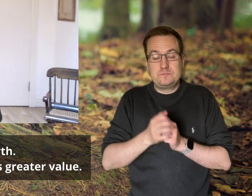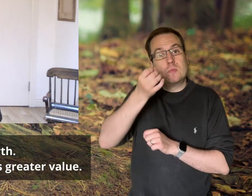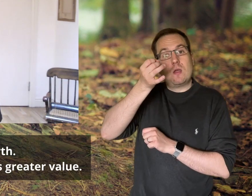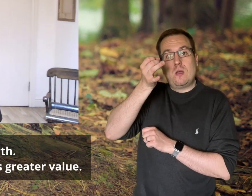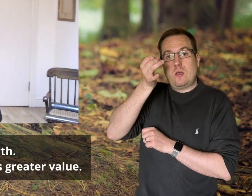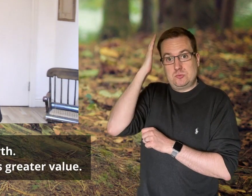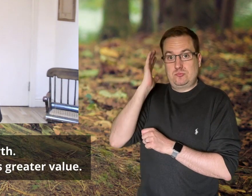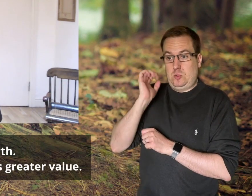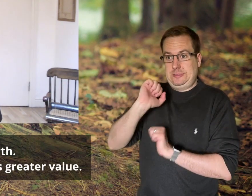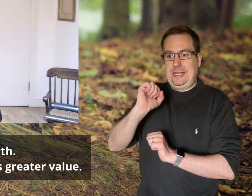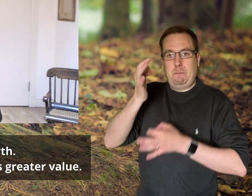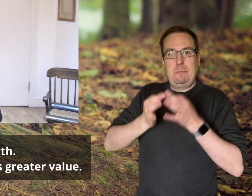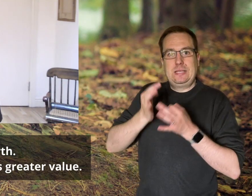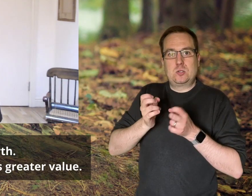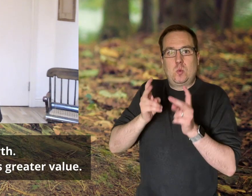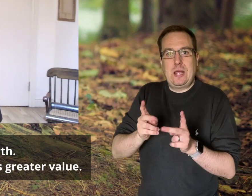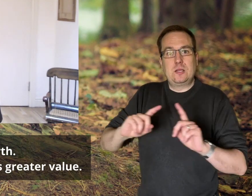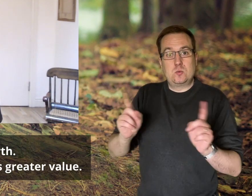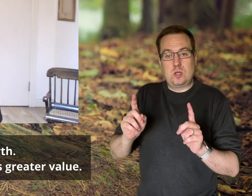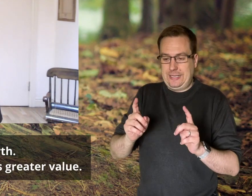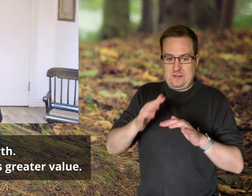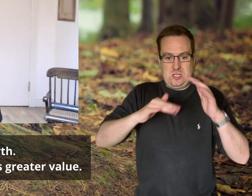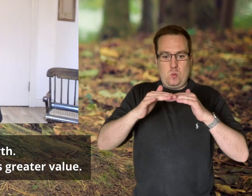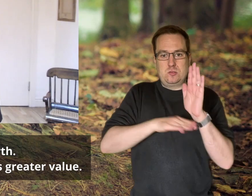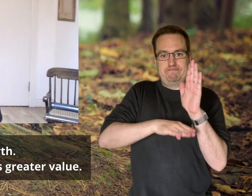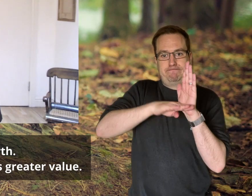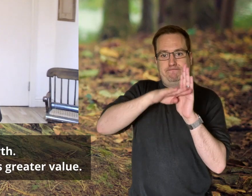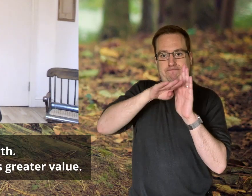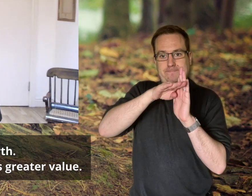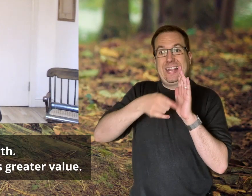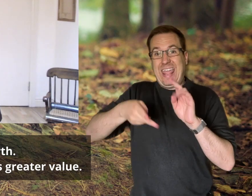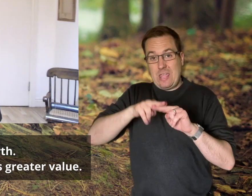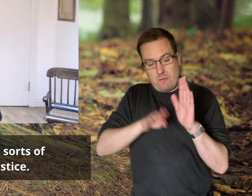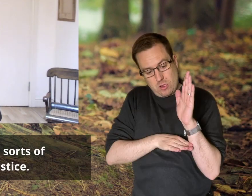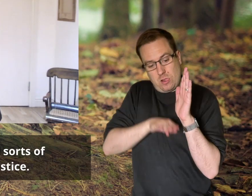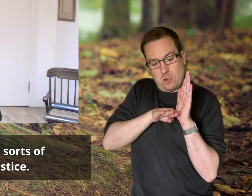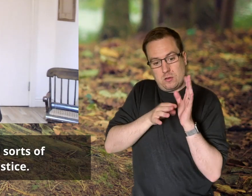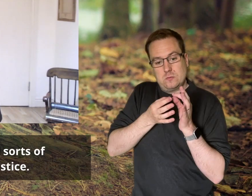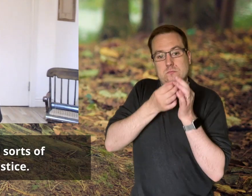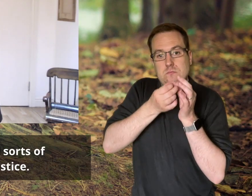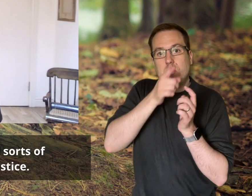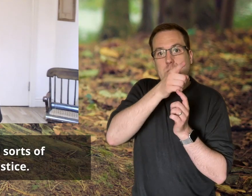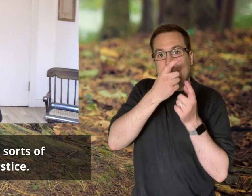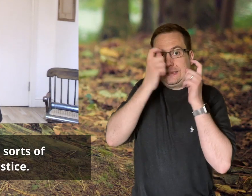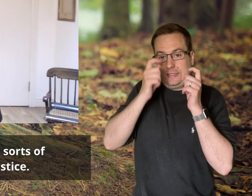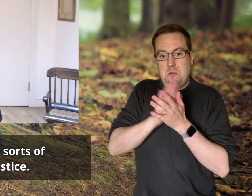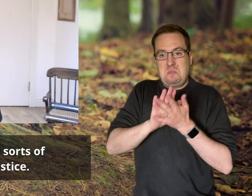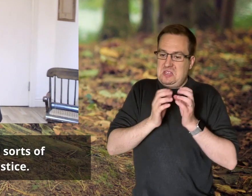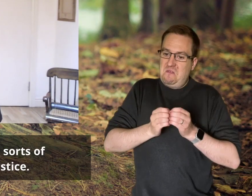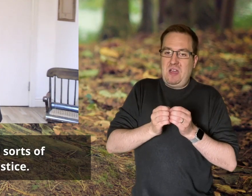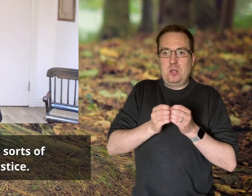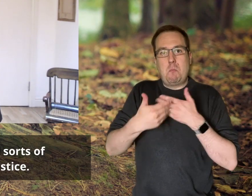rank determined his worth. If one is closer to Caesar, he has greater value. Such a vision